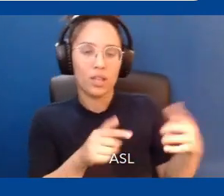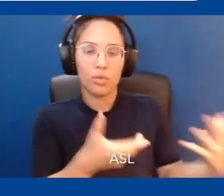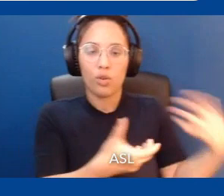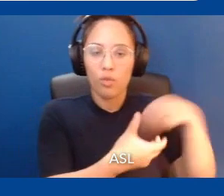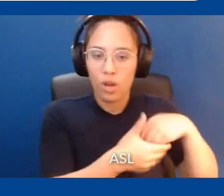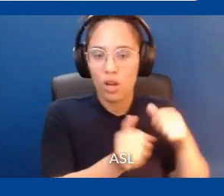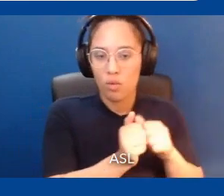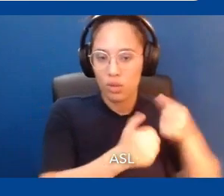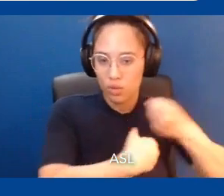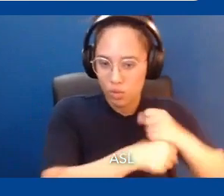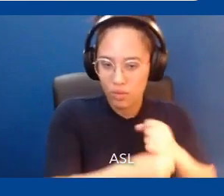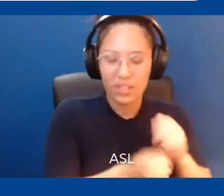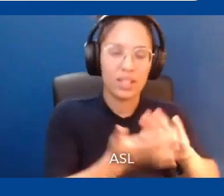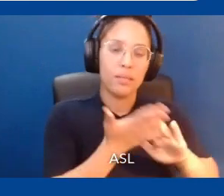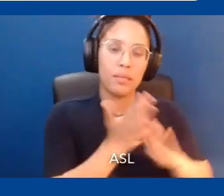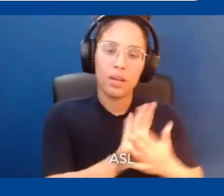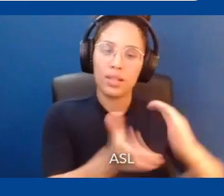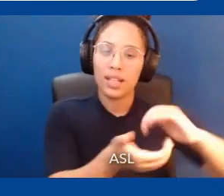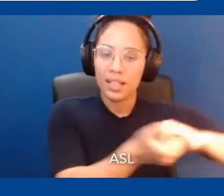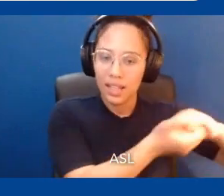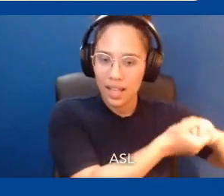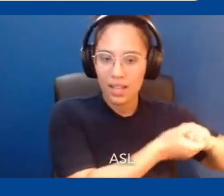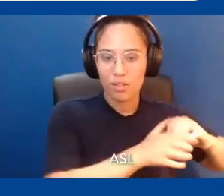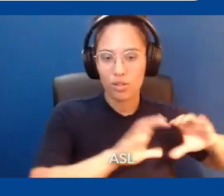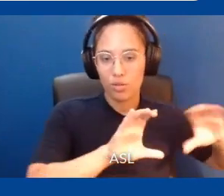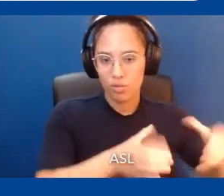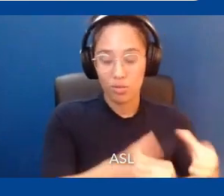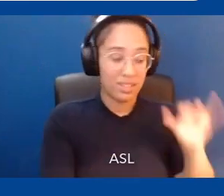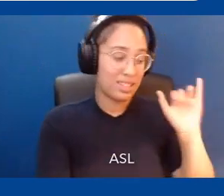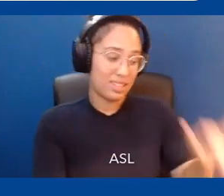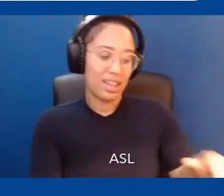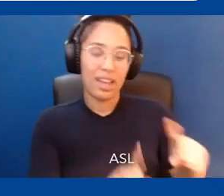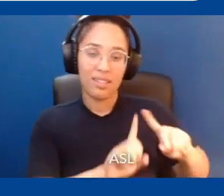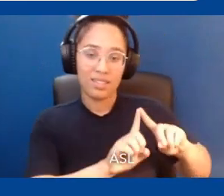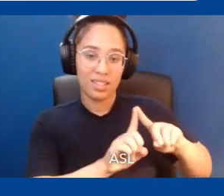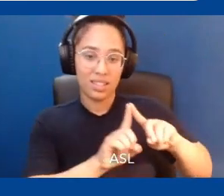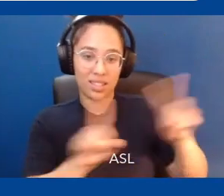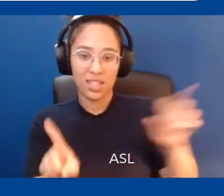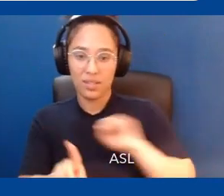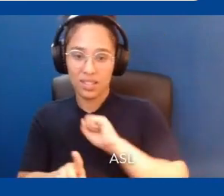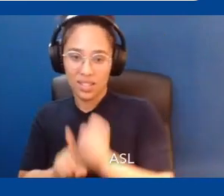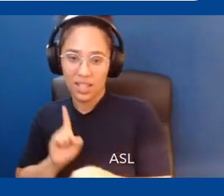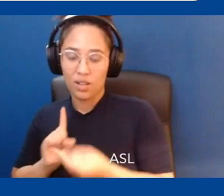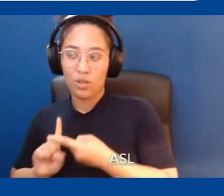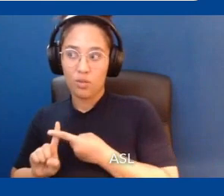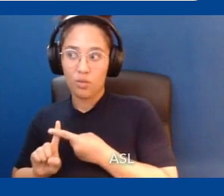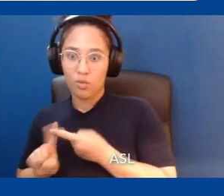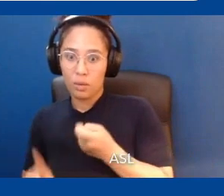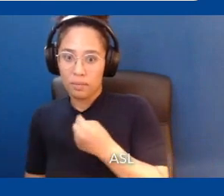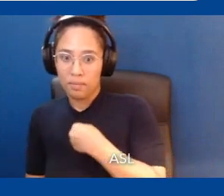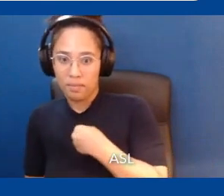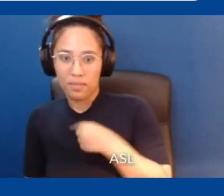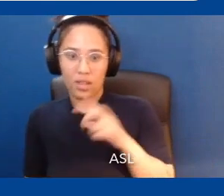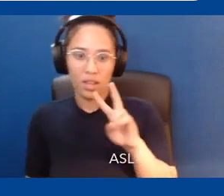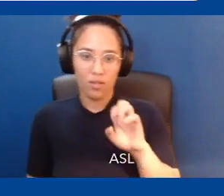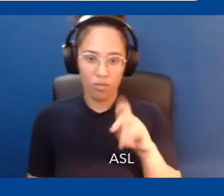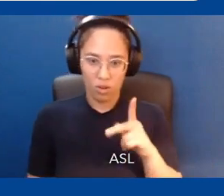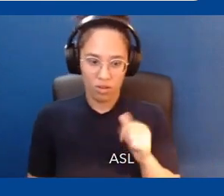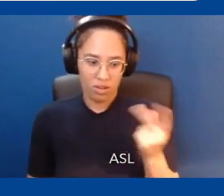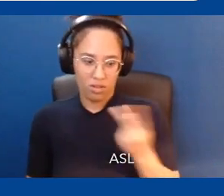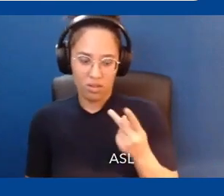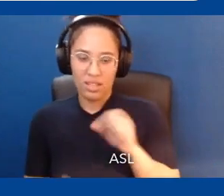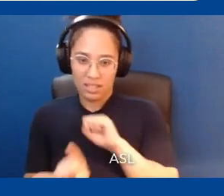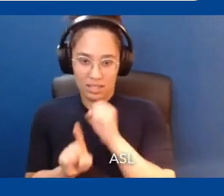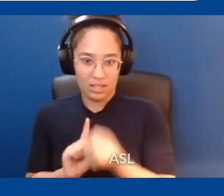That sounds, I mean, obviously that's a completely different situation from what our situation was, where it was obviously